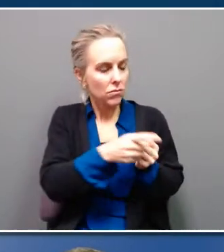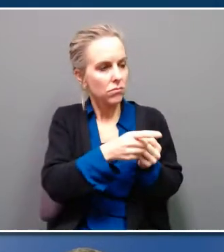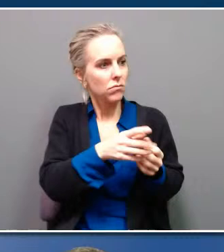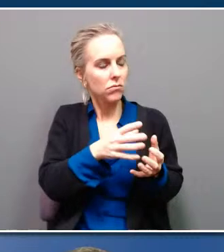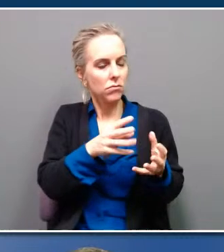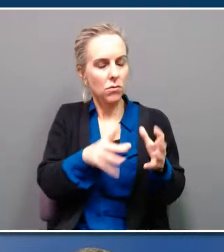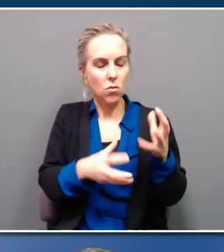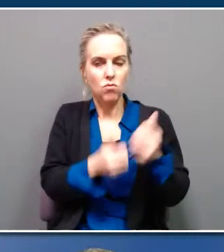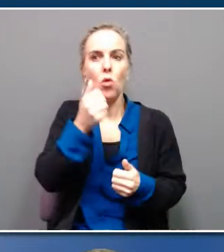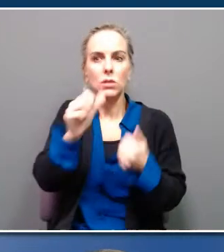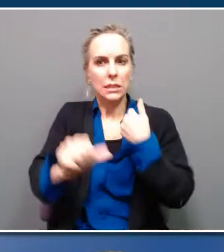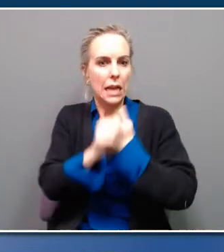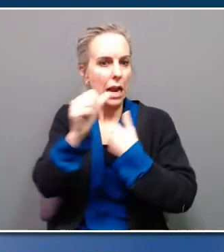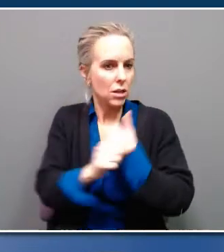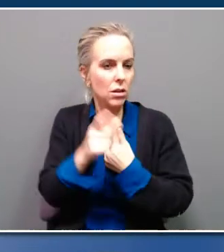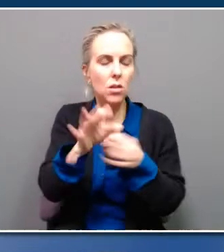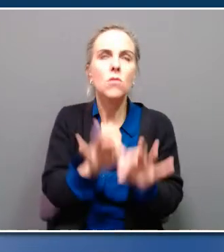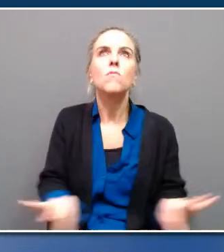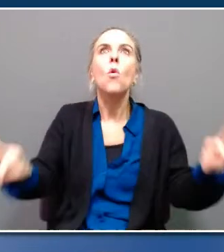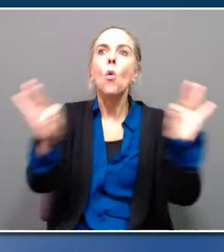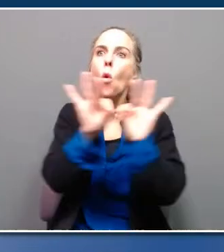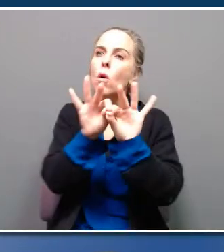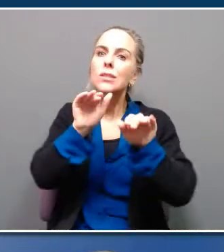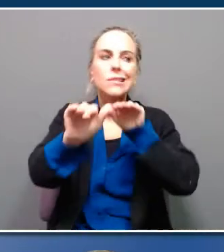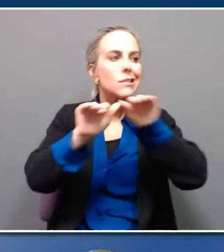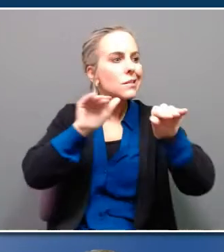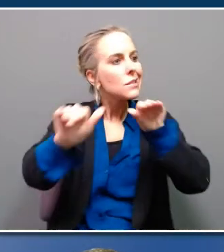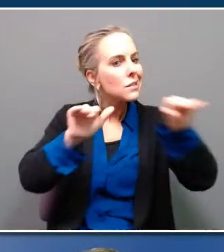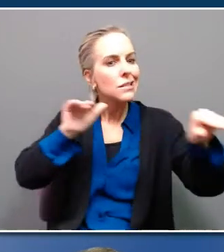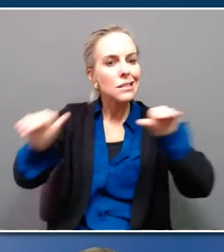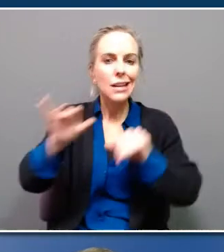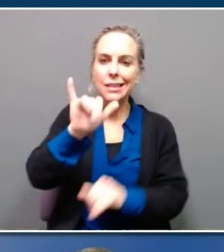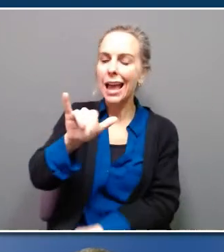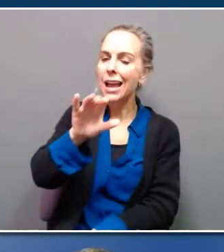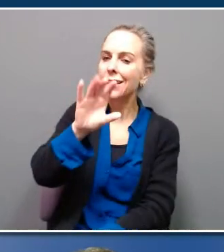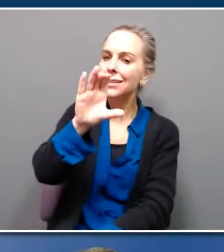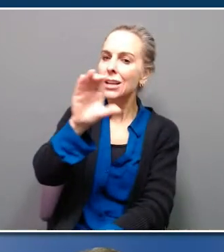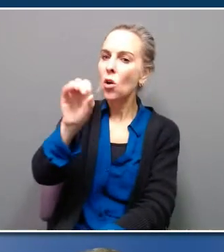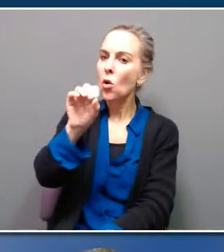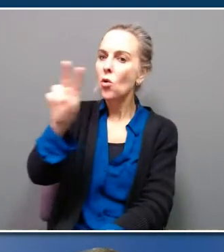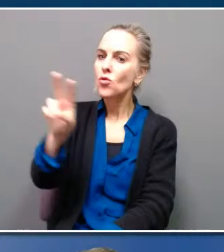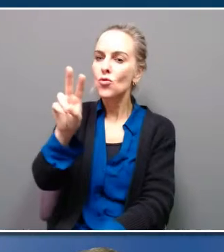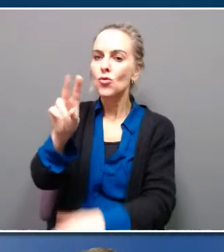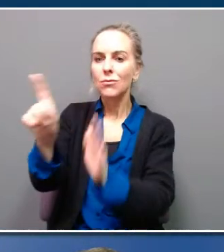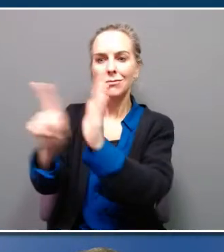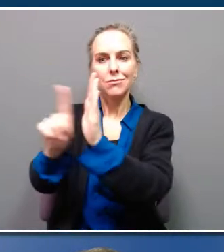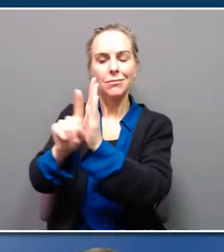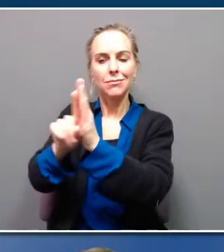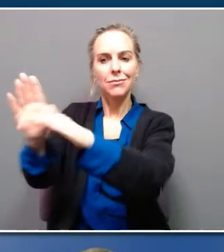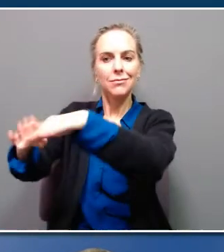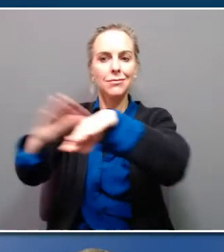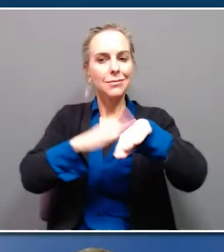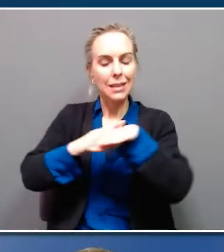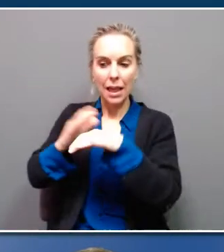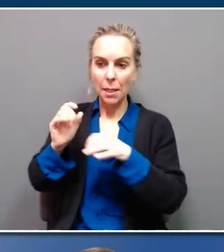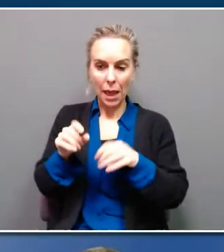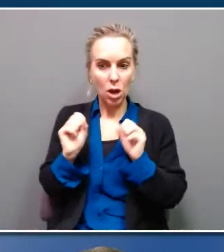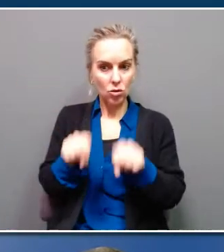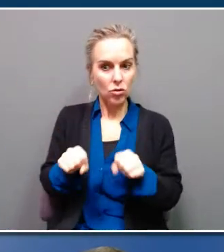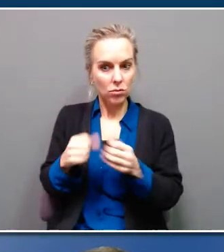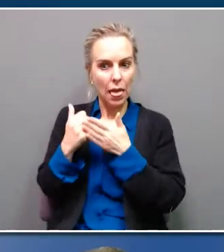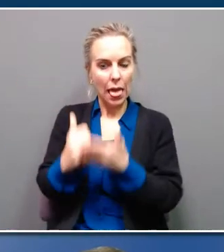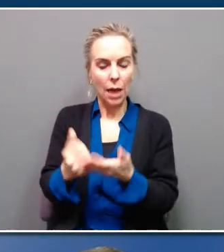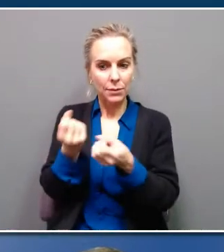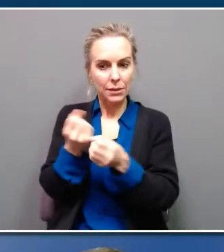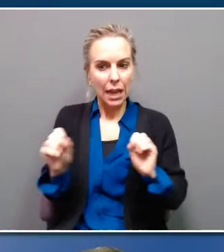is an important message to continue to spread, and that carbon monoxide detector could be the difference between life and death, because you don't